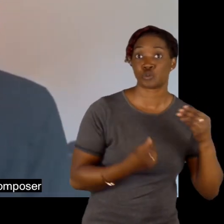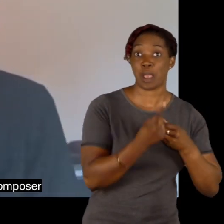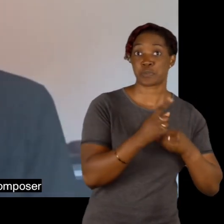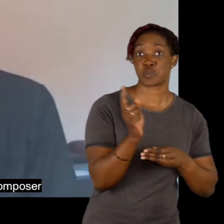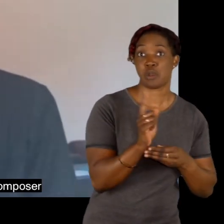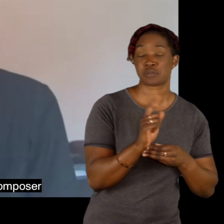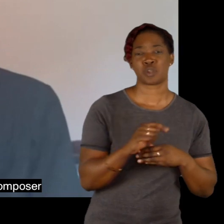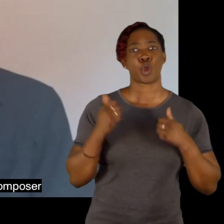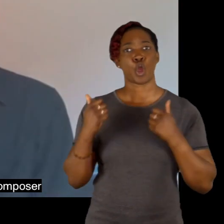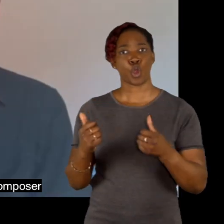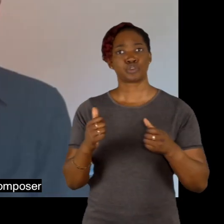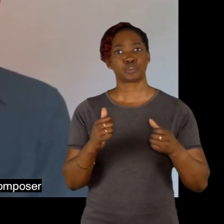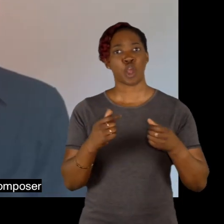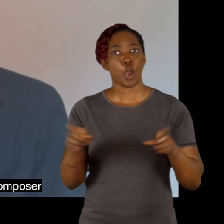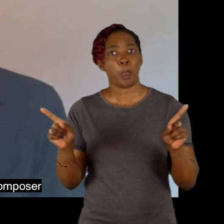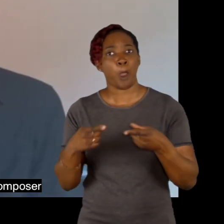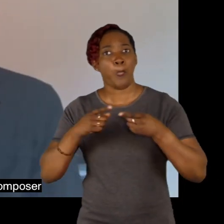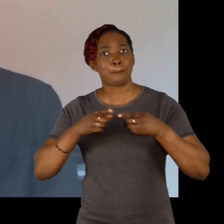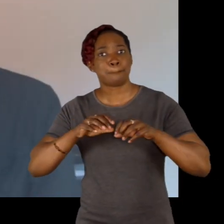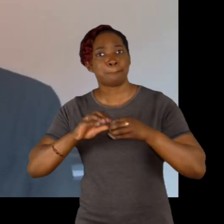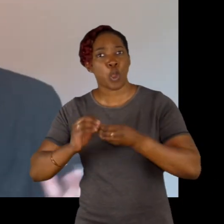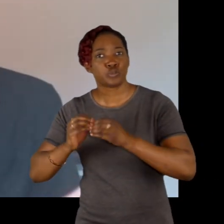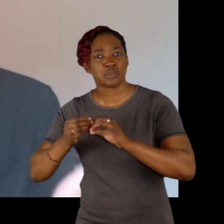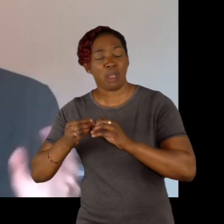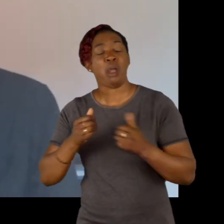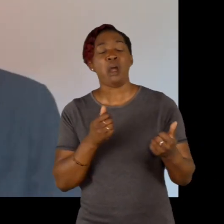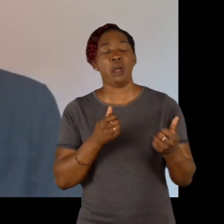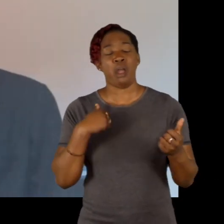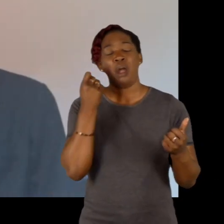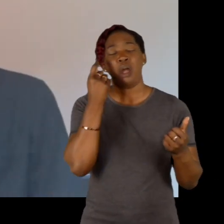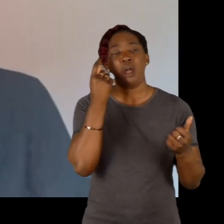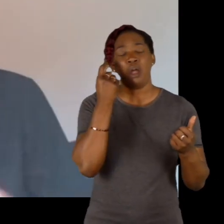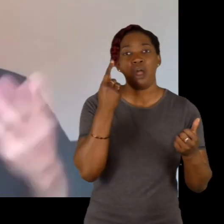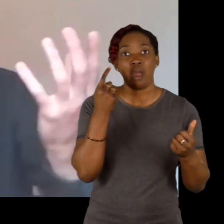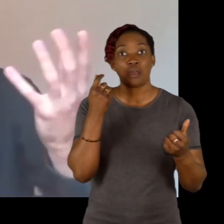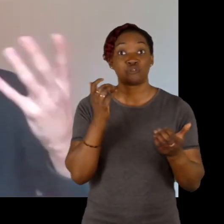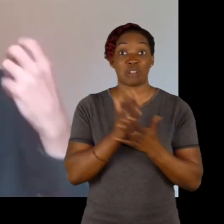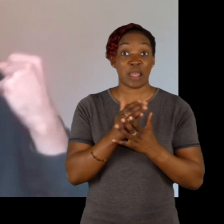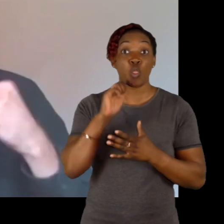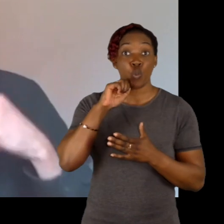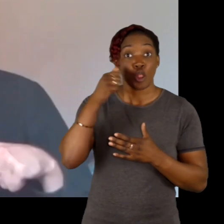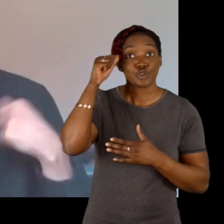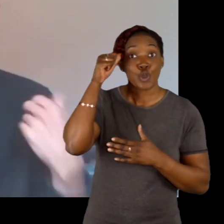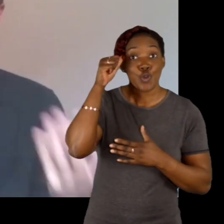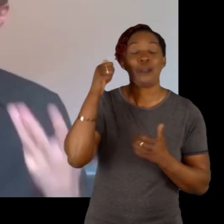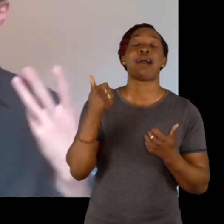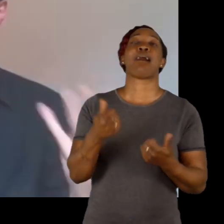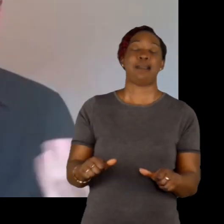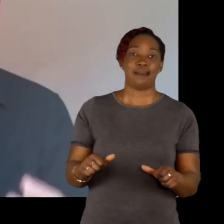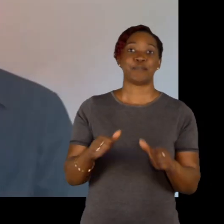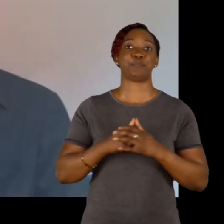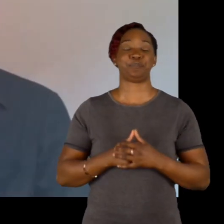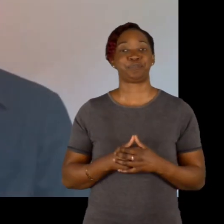is much more useful. And a good composer will only need that. They just need you to say, this is what we want to happen in the scene, and